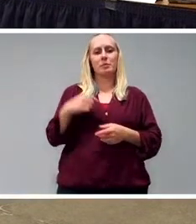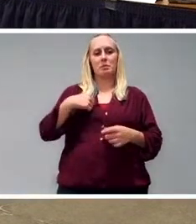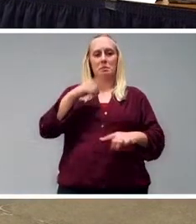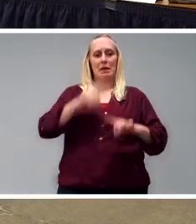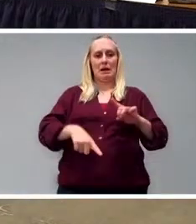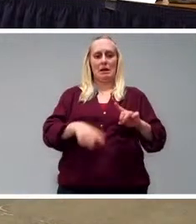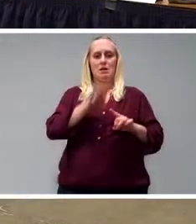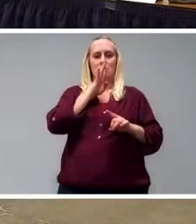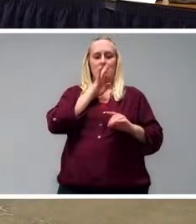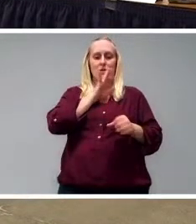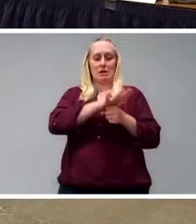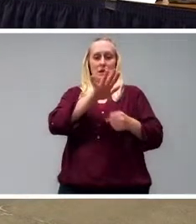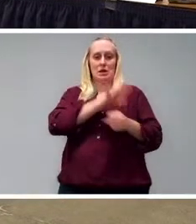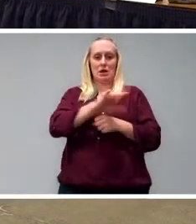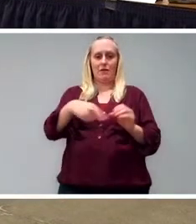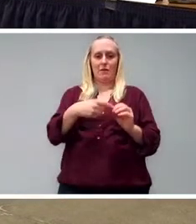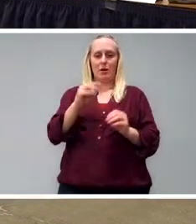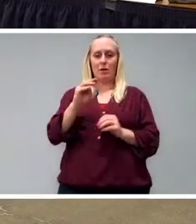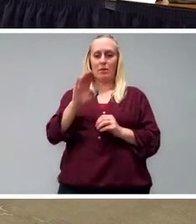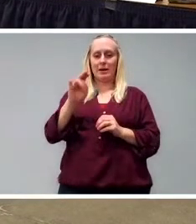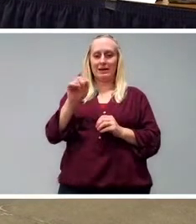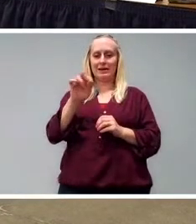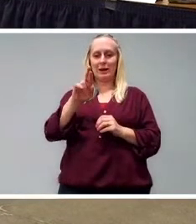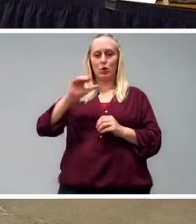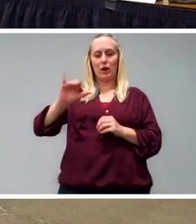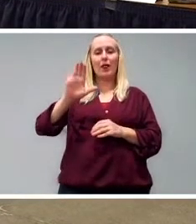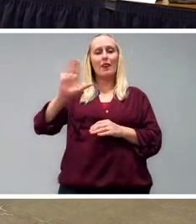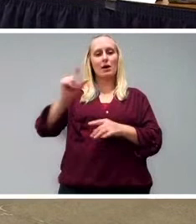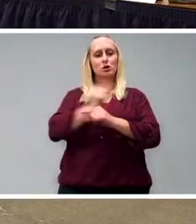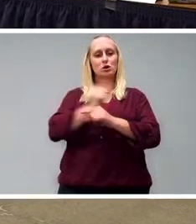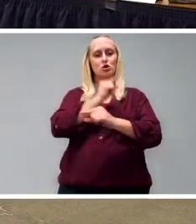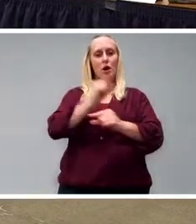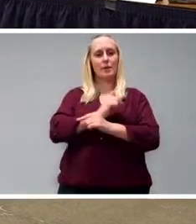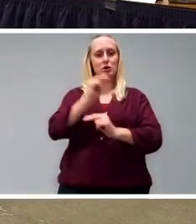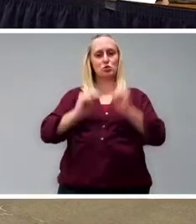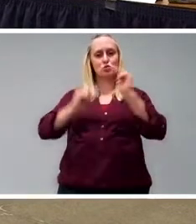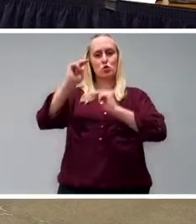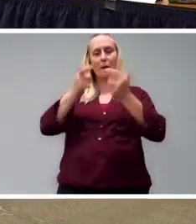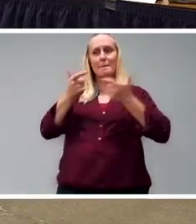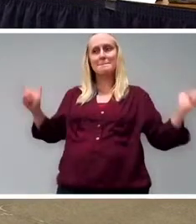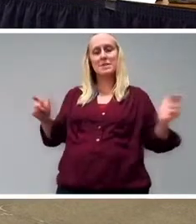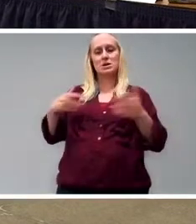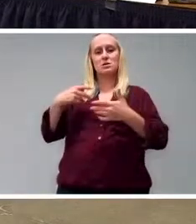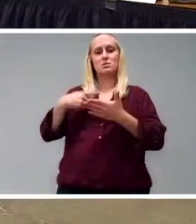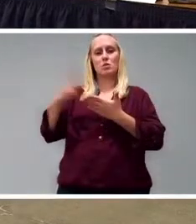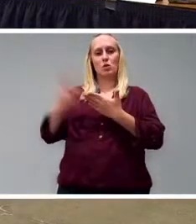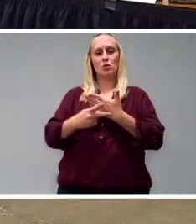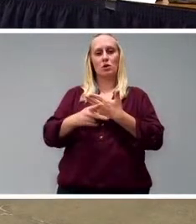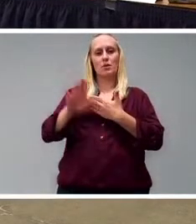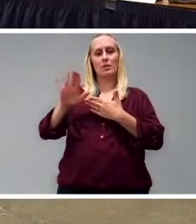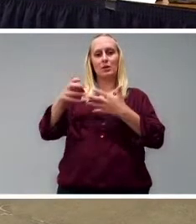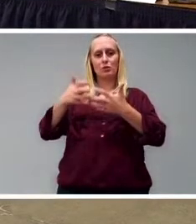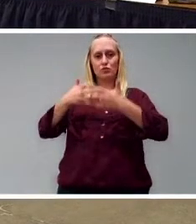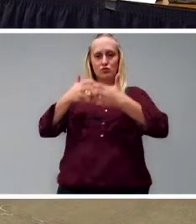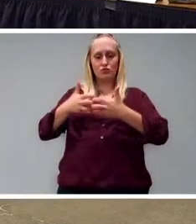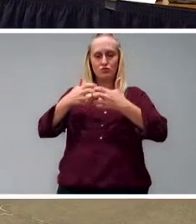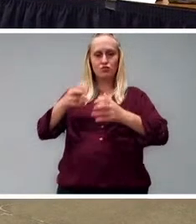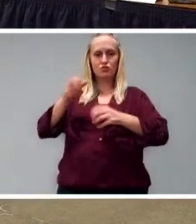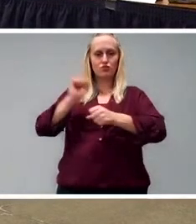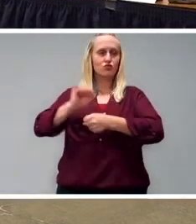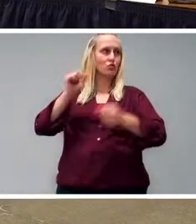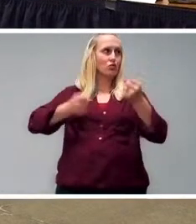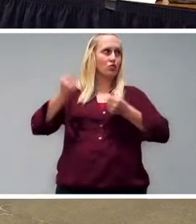like McNary's geometry and construction. Mm-hmm. Yep. Huge program, the new diesel mechanic. Every high school has something similar to what CTEC